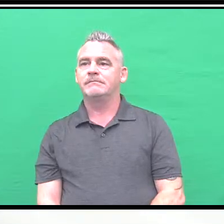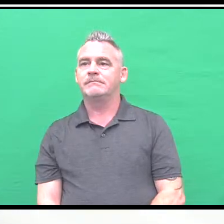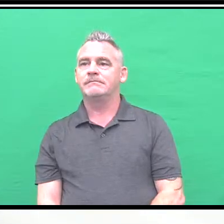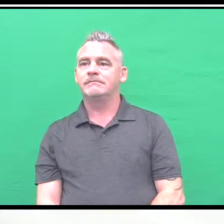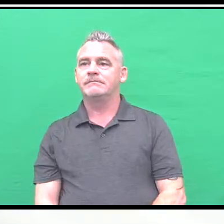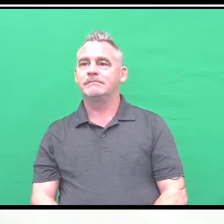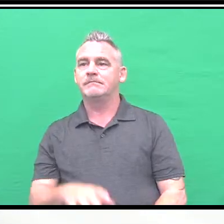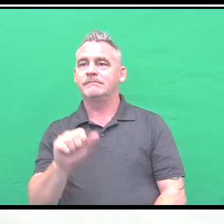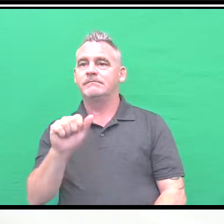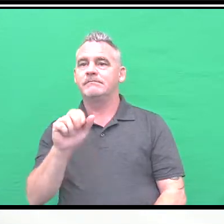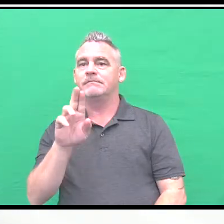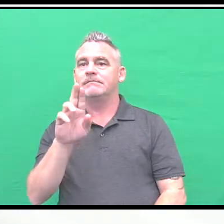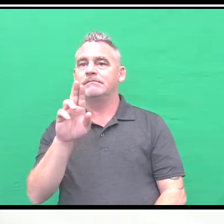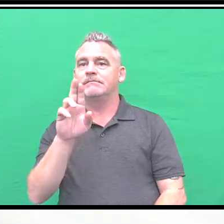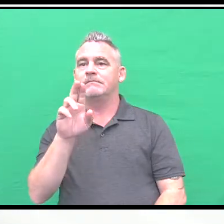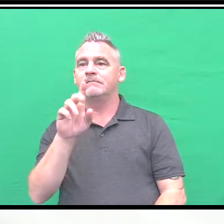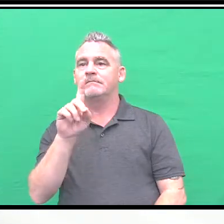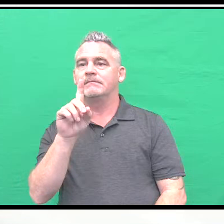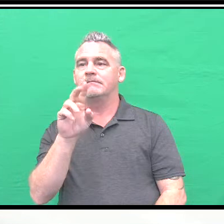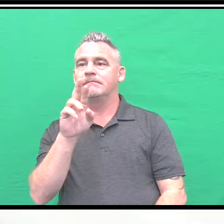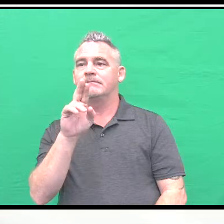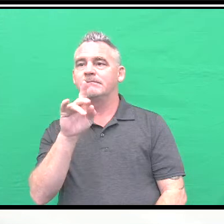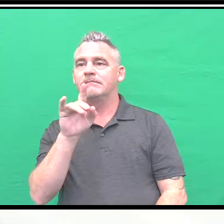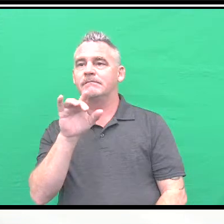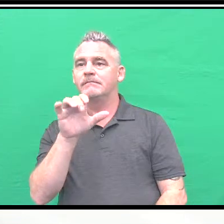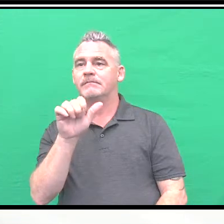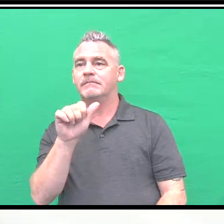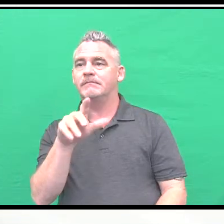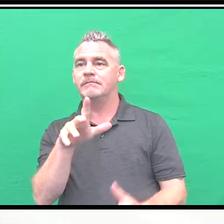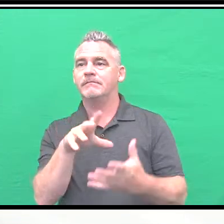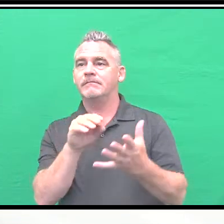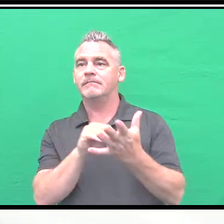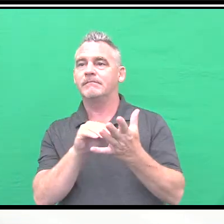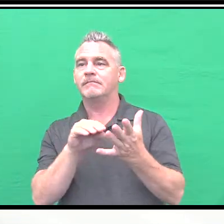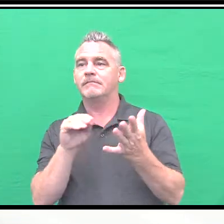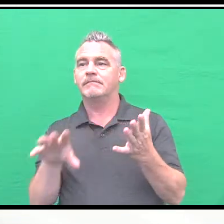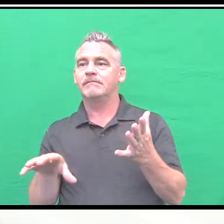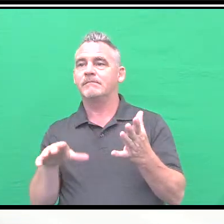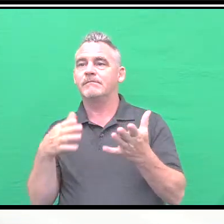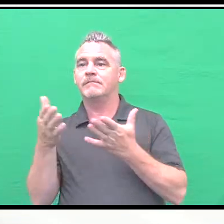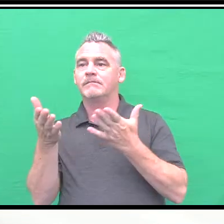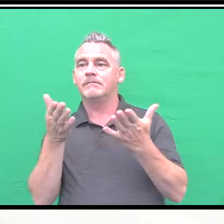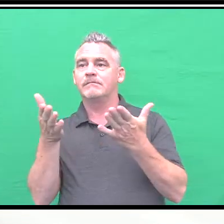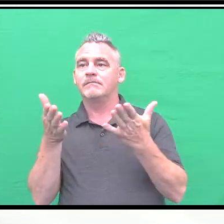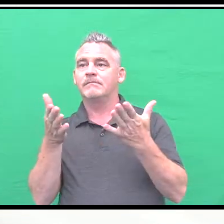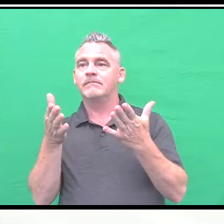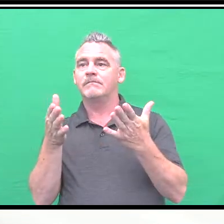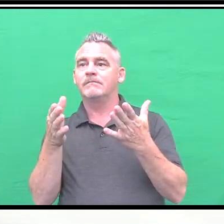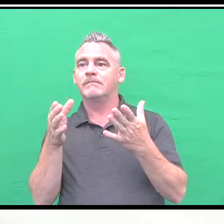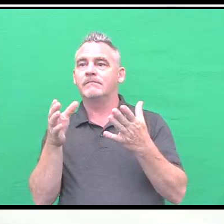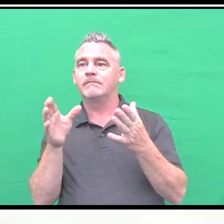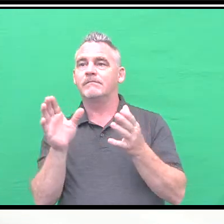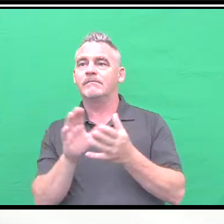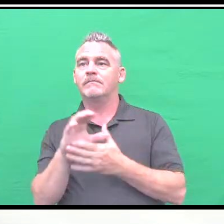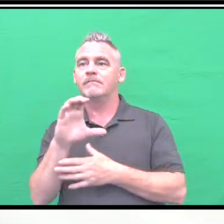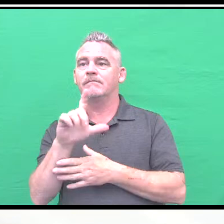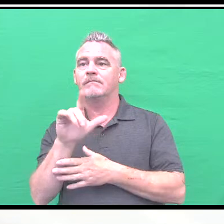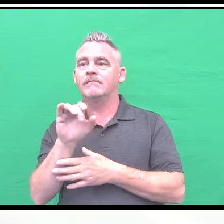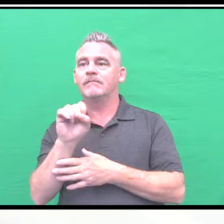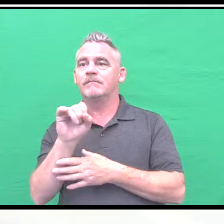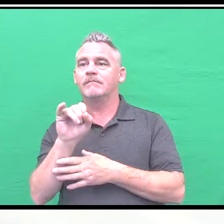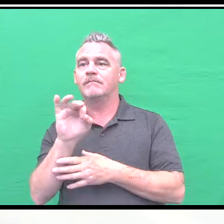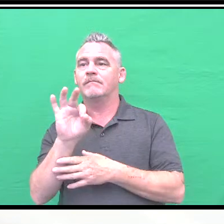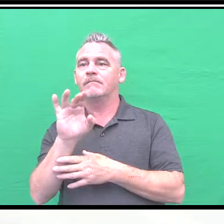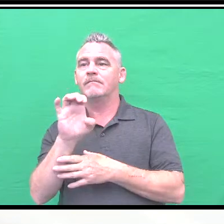Audrea Ballesteros from Student Services. We wish to honor you as Classified Employee of the Month and thank you for your